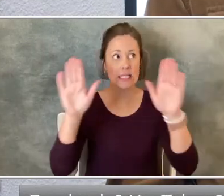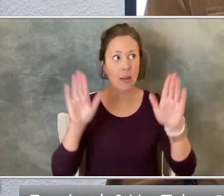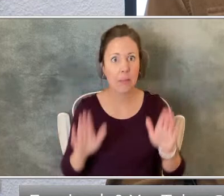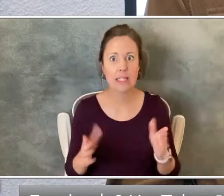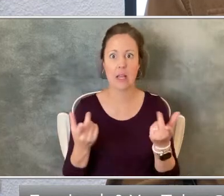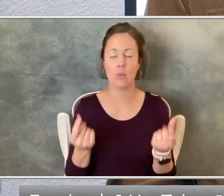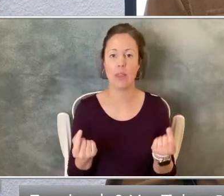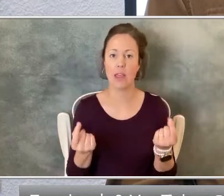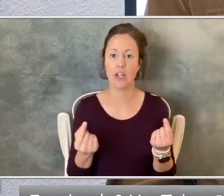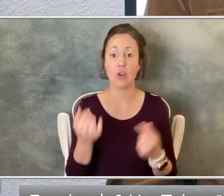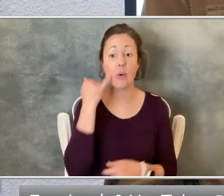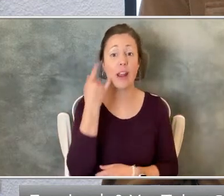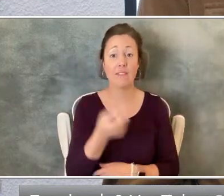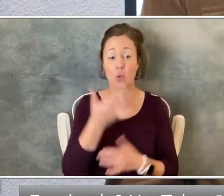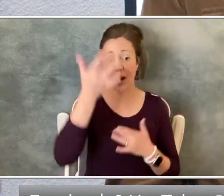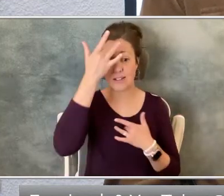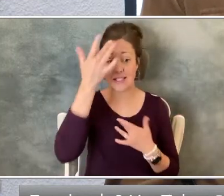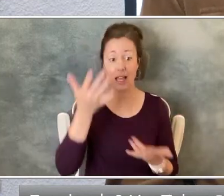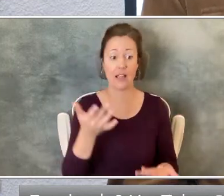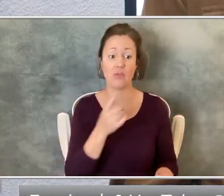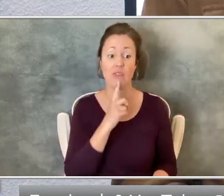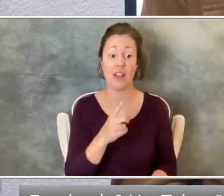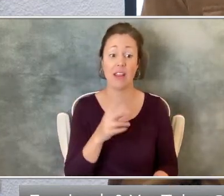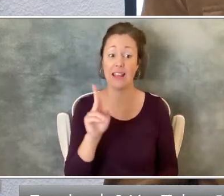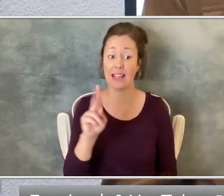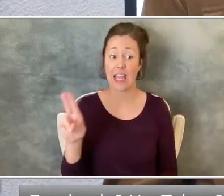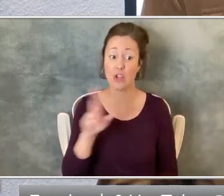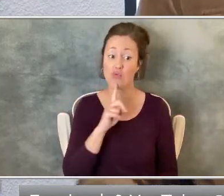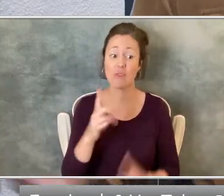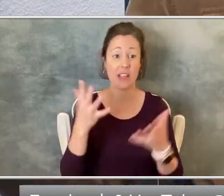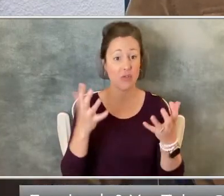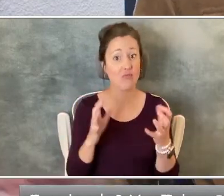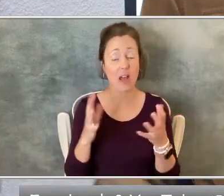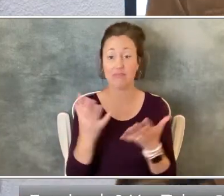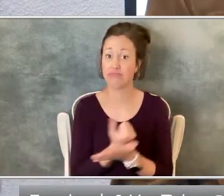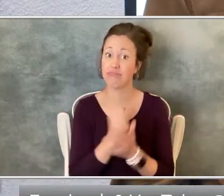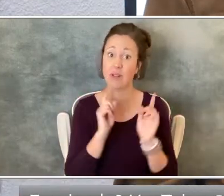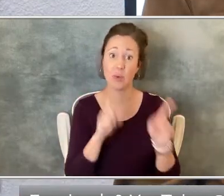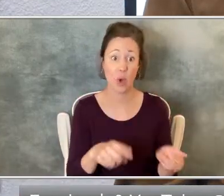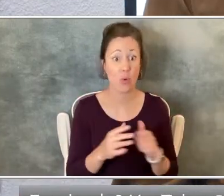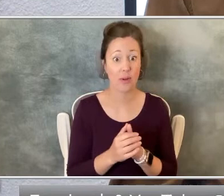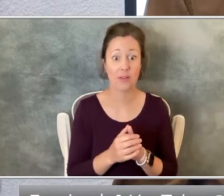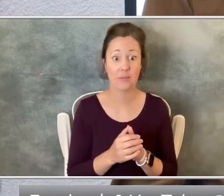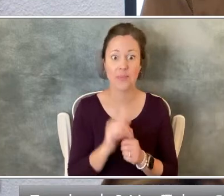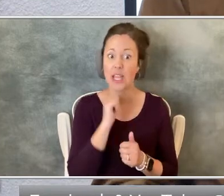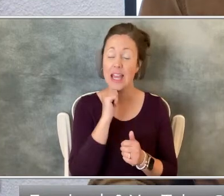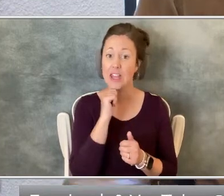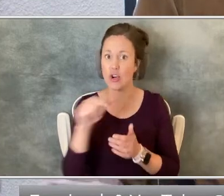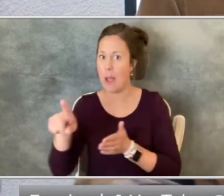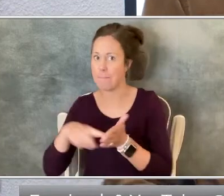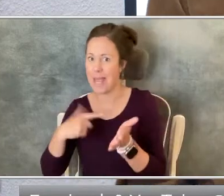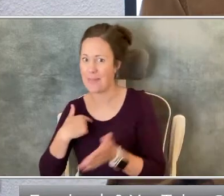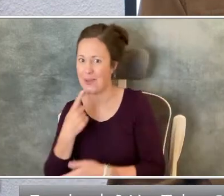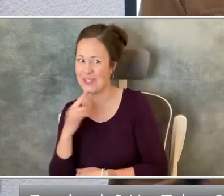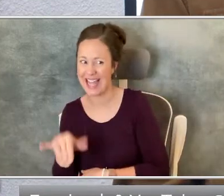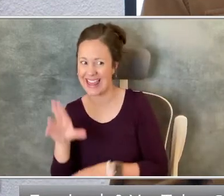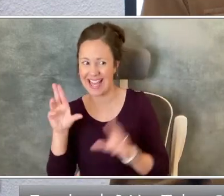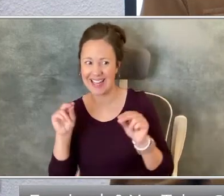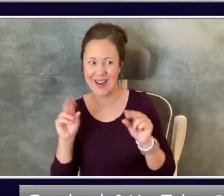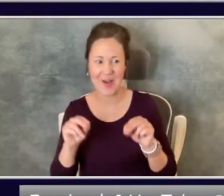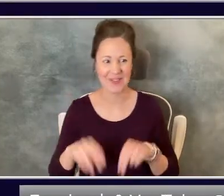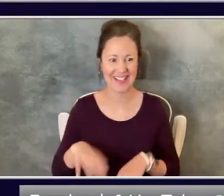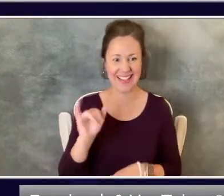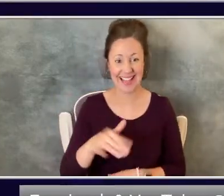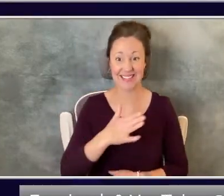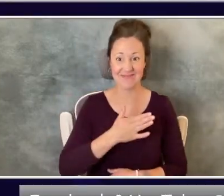really sick, KU is where you really want to go. I will say that, and they're not paying me to say that. It's just that's from the heart. Hell